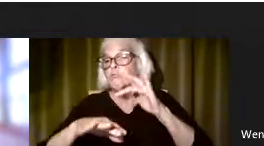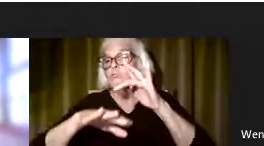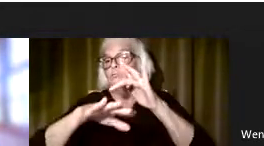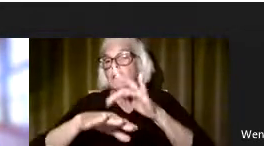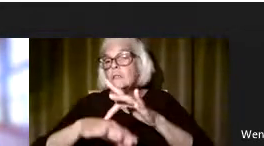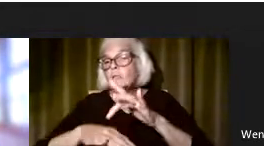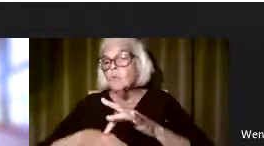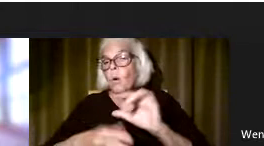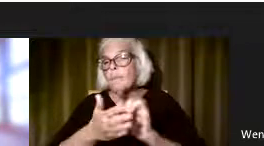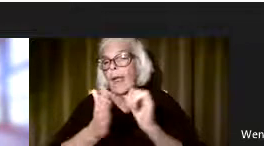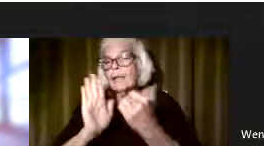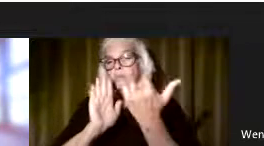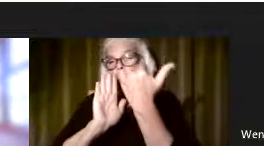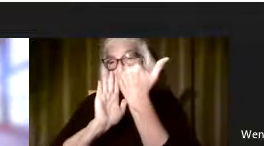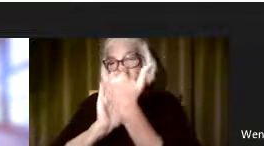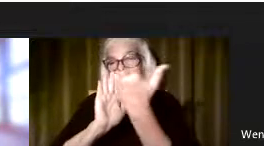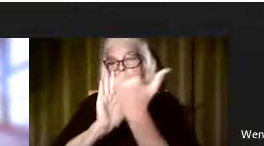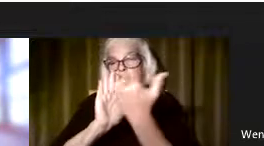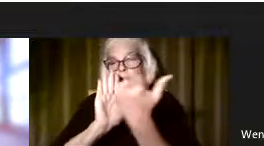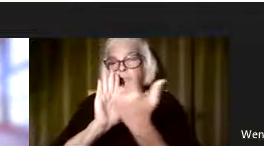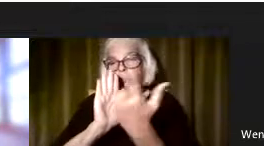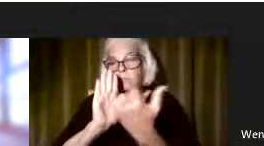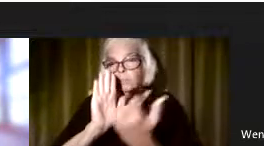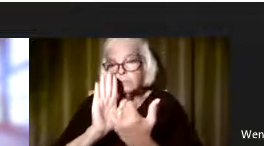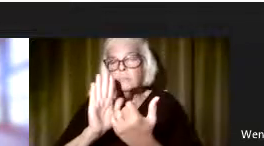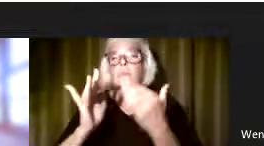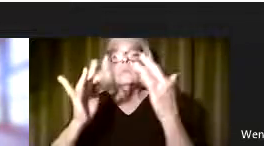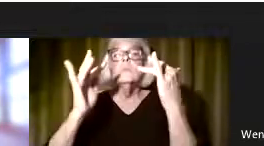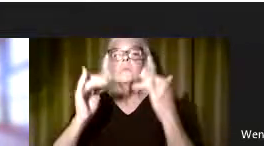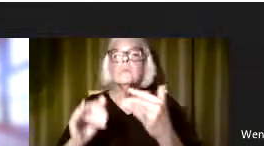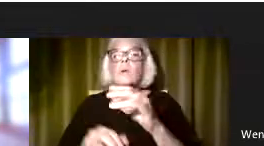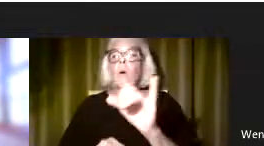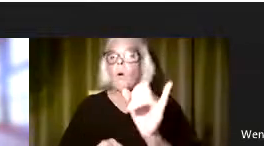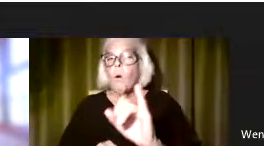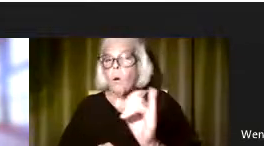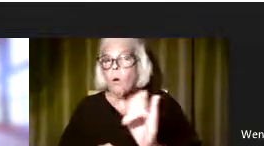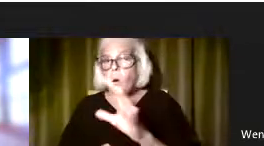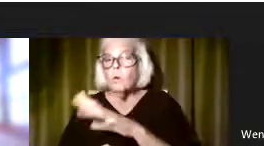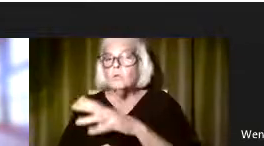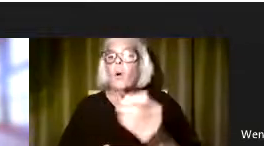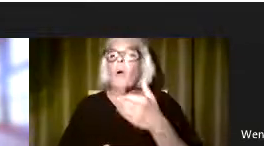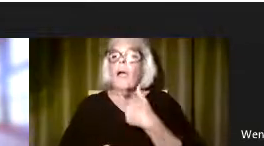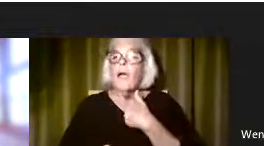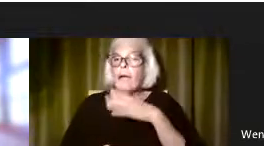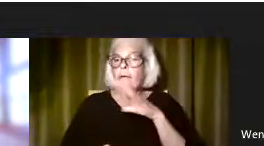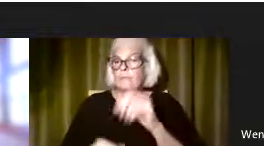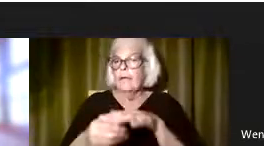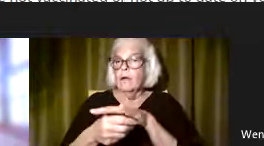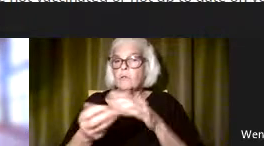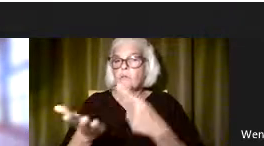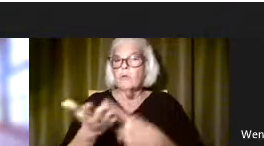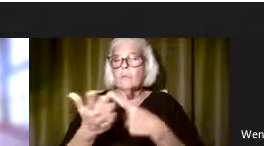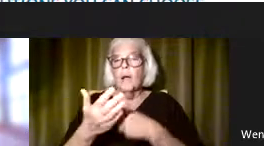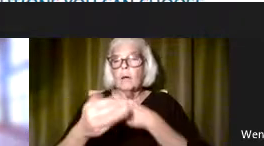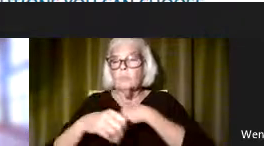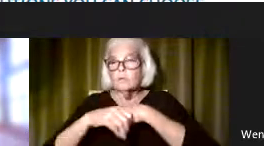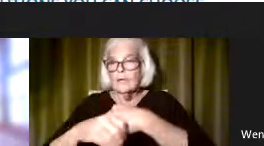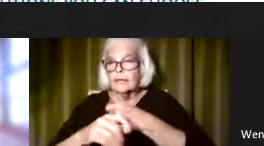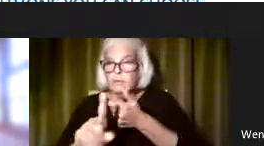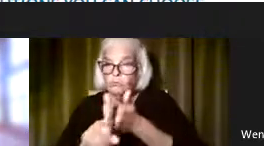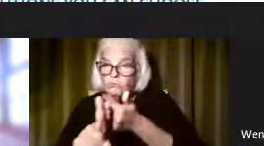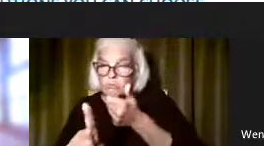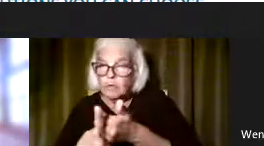protecting yourself and others, where we also have some translated material and messaging on this page. This is really